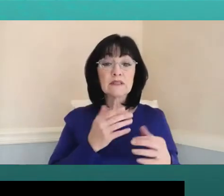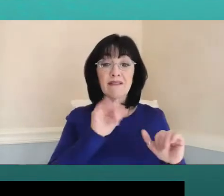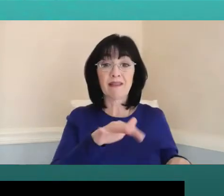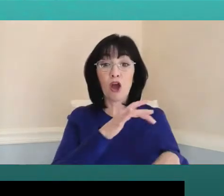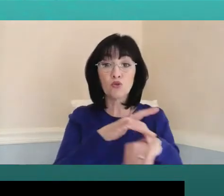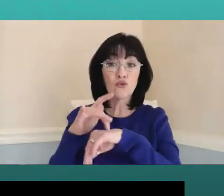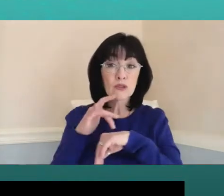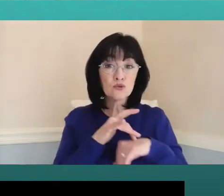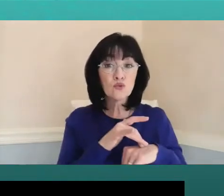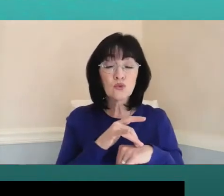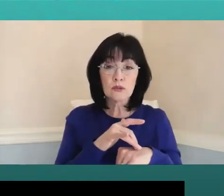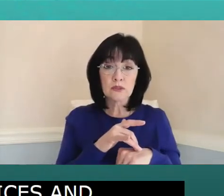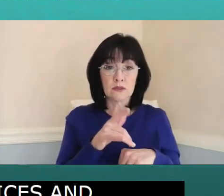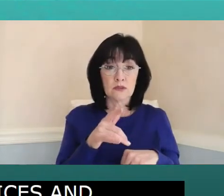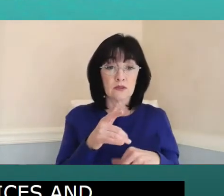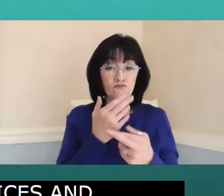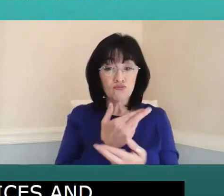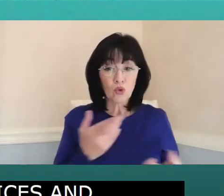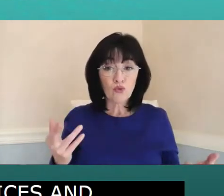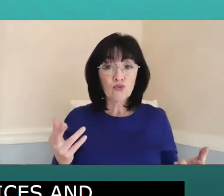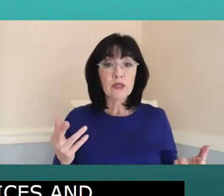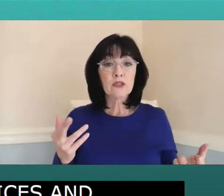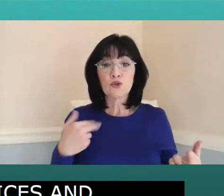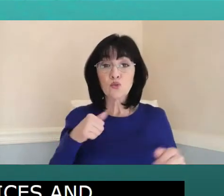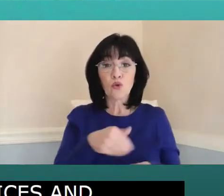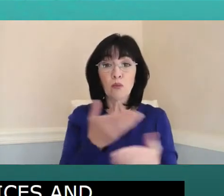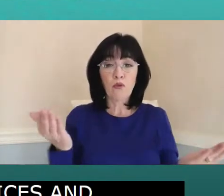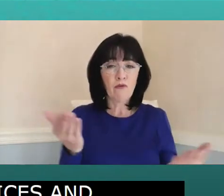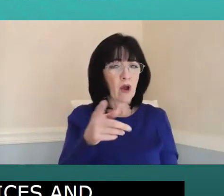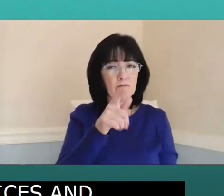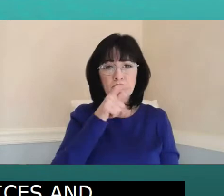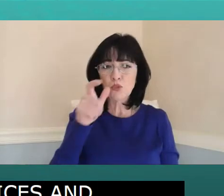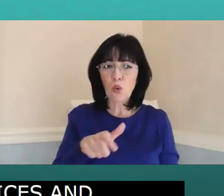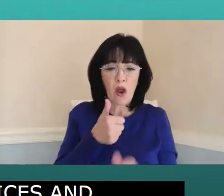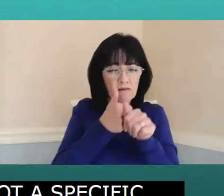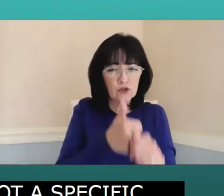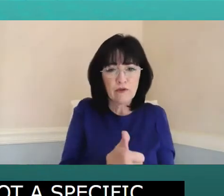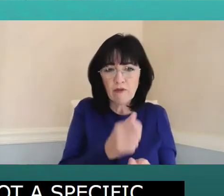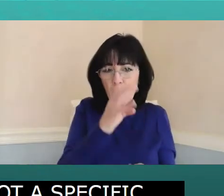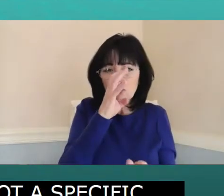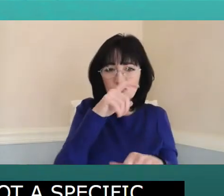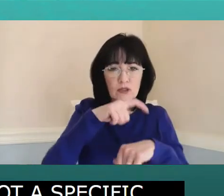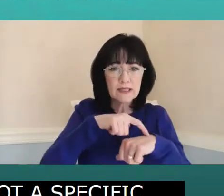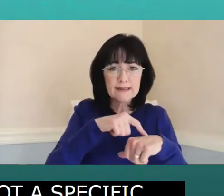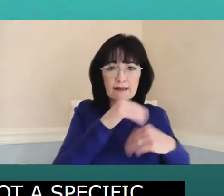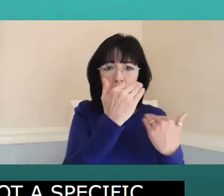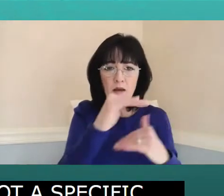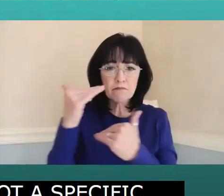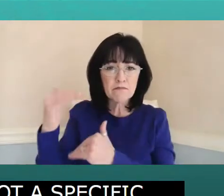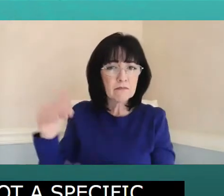providing. So there's not a specific time. They can log in when it's convenient for them.